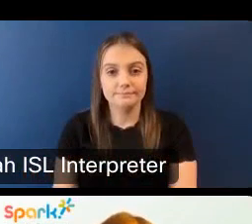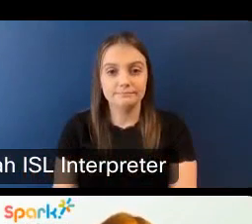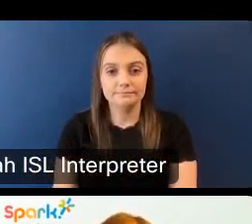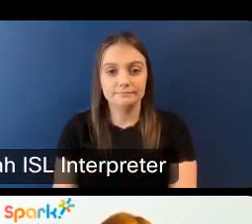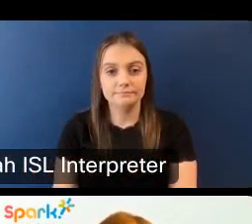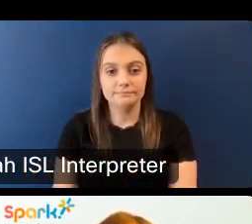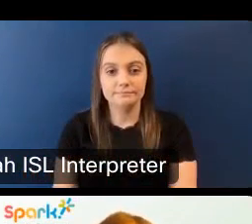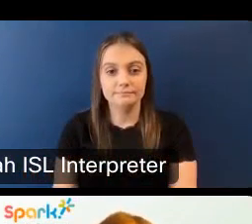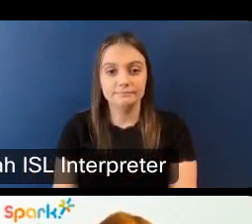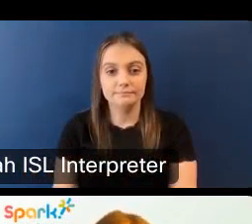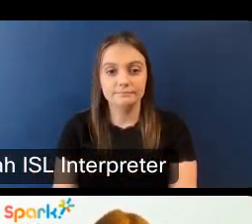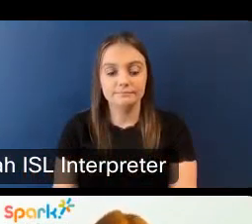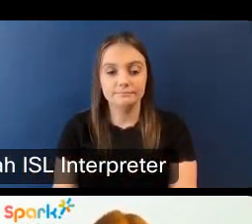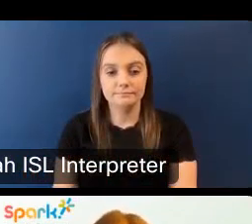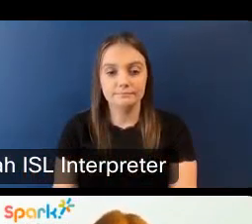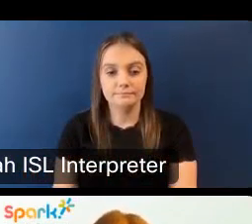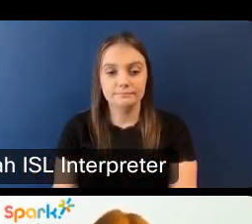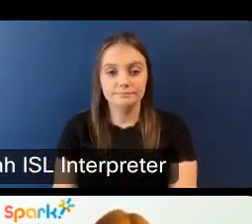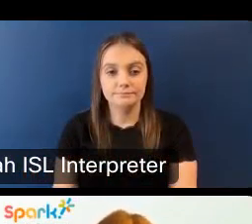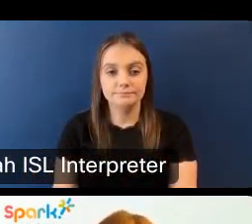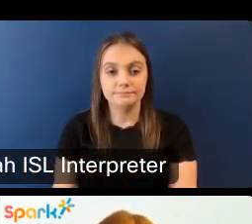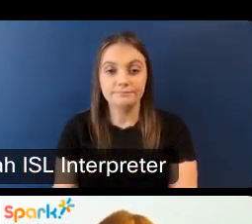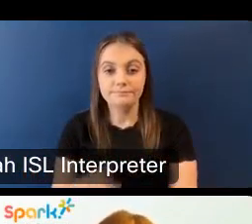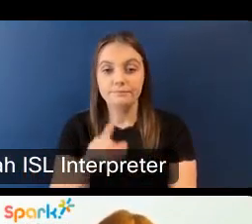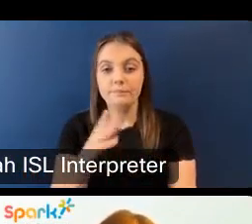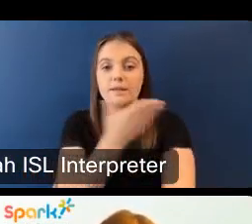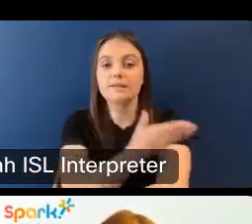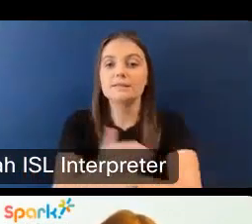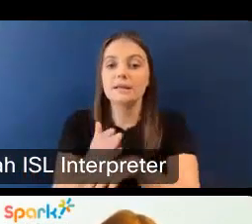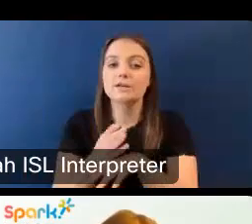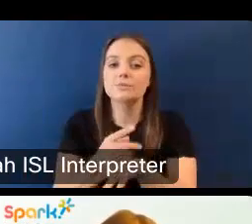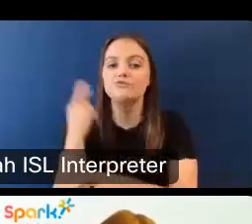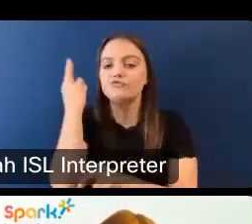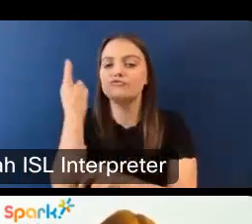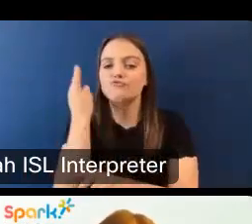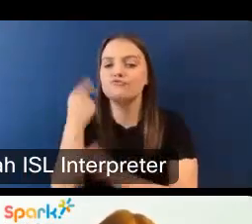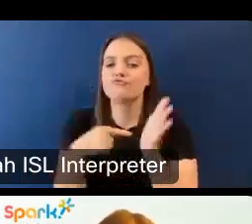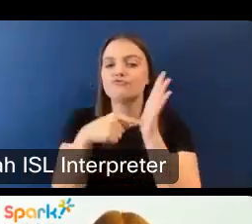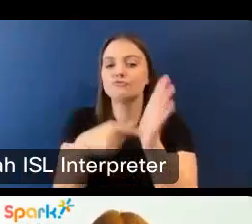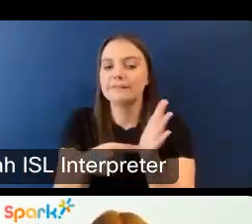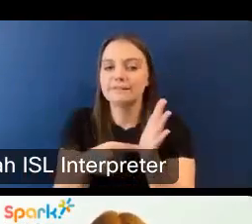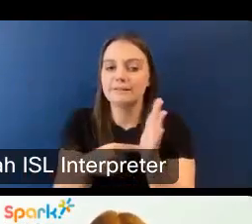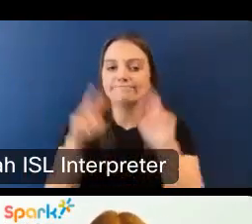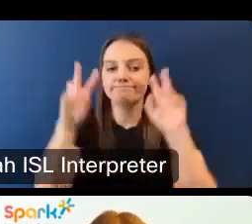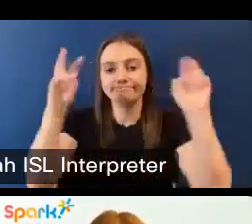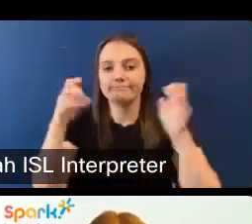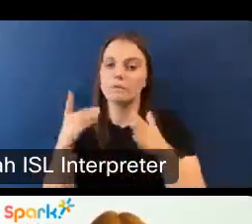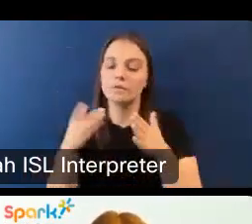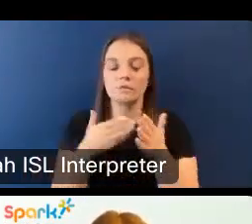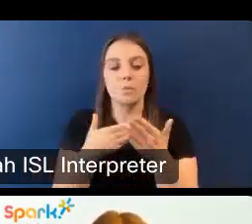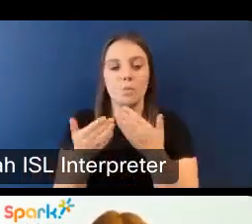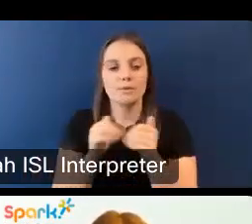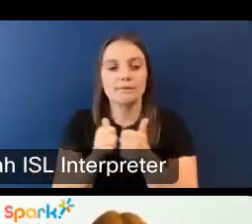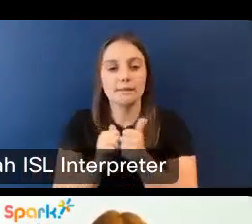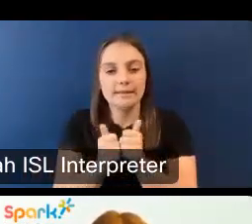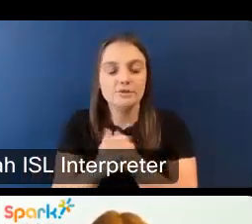kind of, and everything starts with that purpose that defines the direction of this action. So it all starts